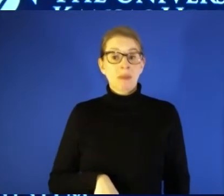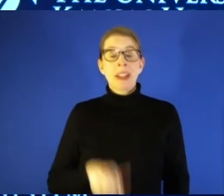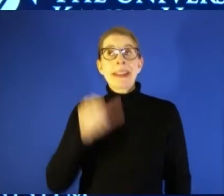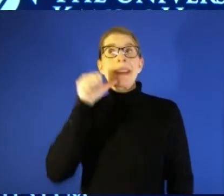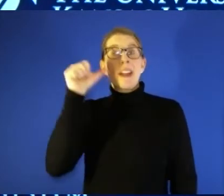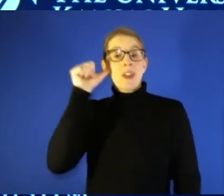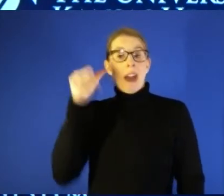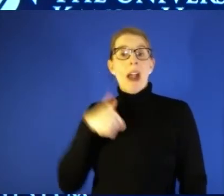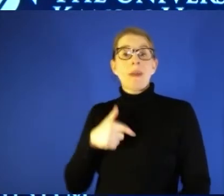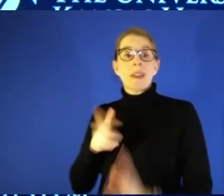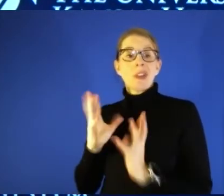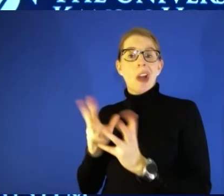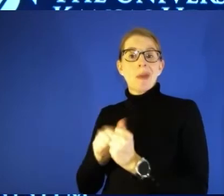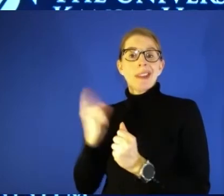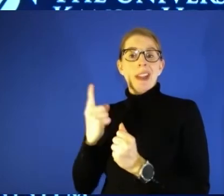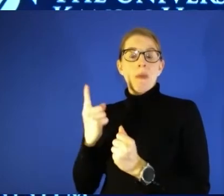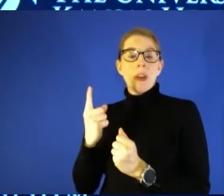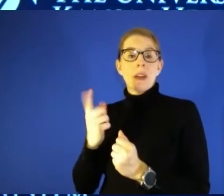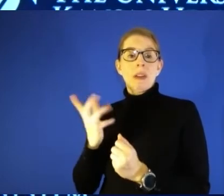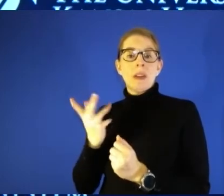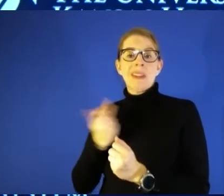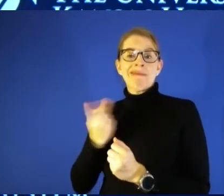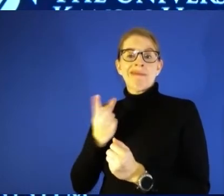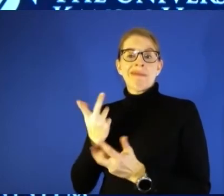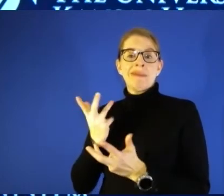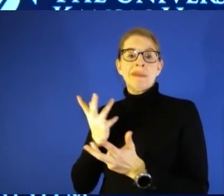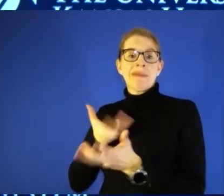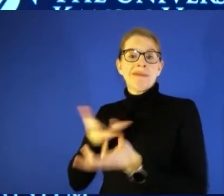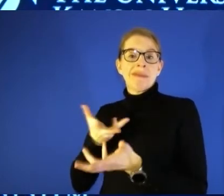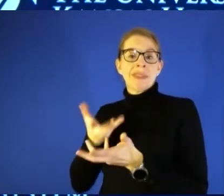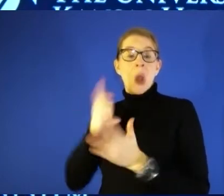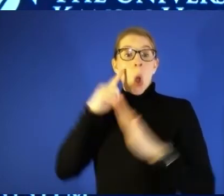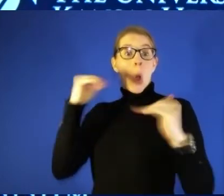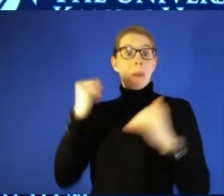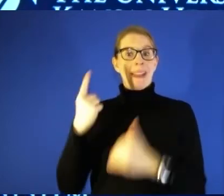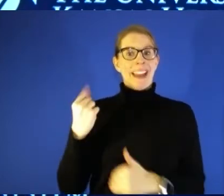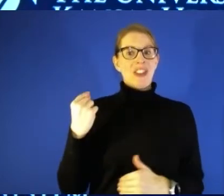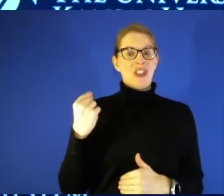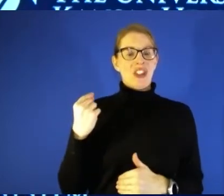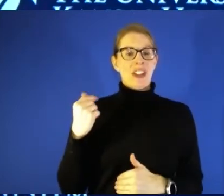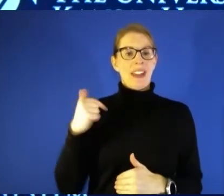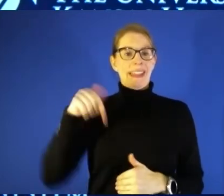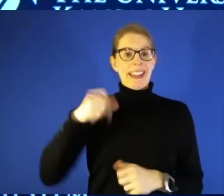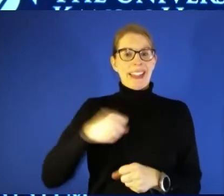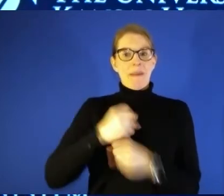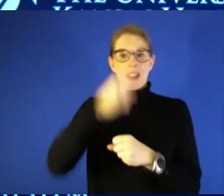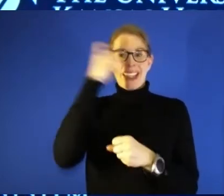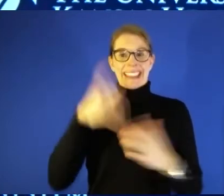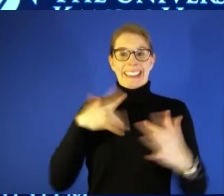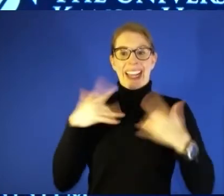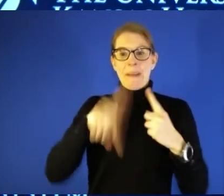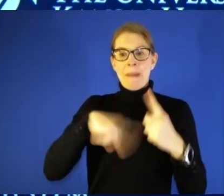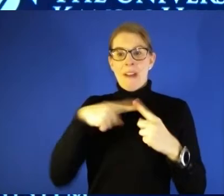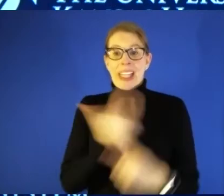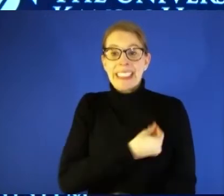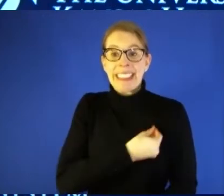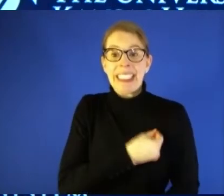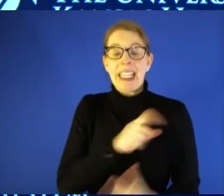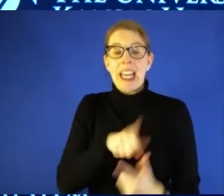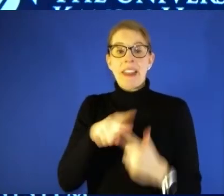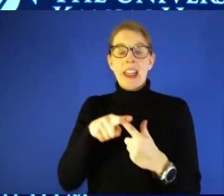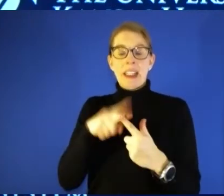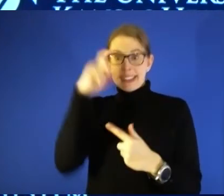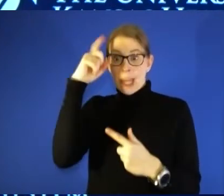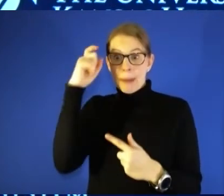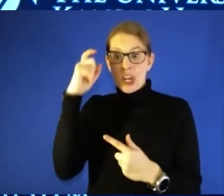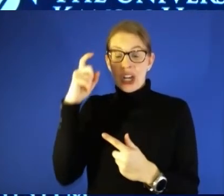someone and we were just sort of talking about there felt like there was hope last year at this time because we were so excited about the vaccine coming out. And then over the summer, it